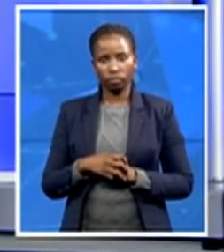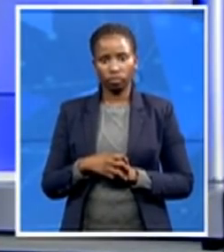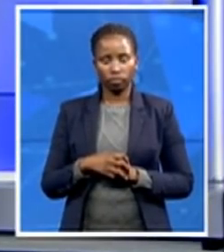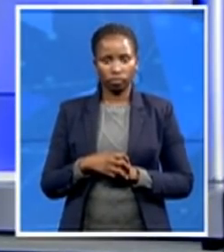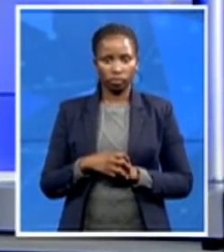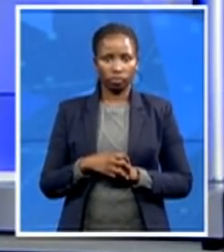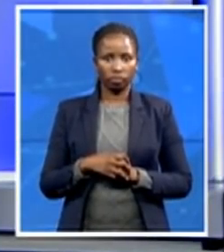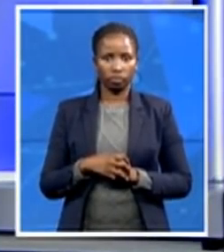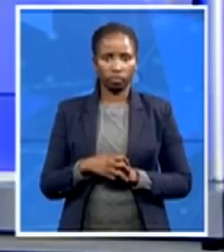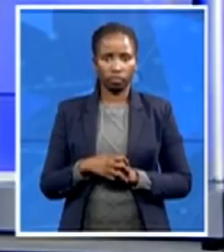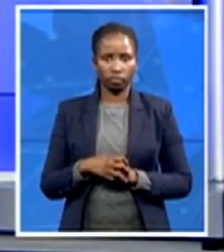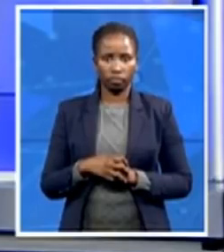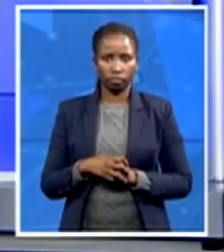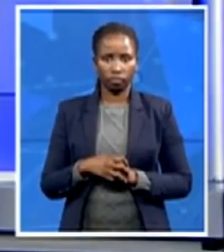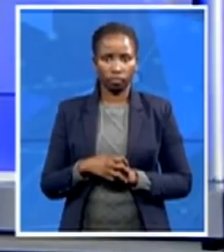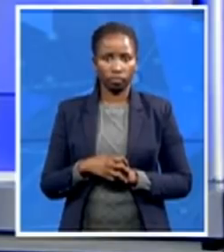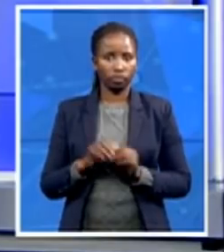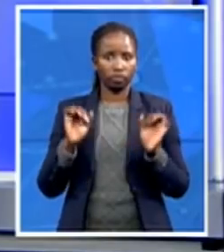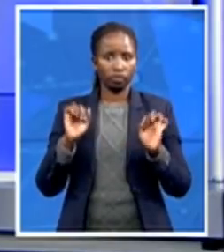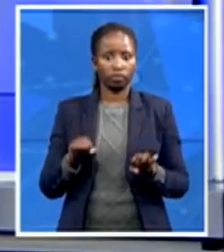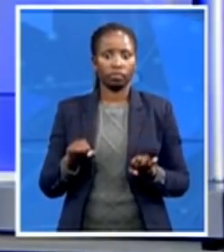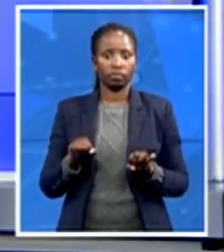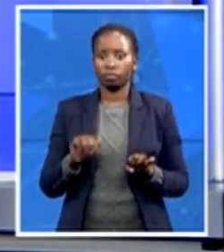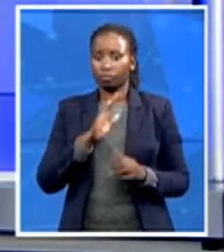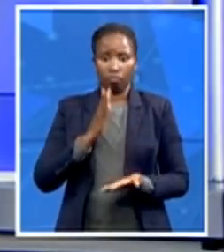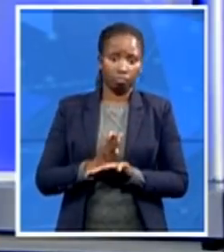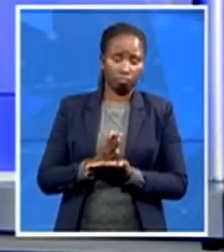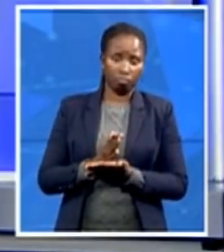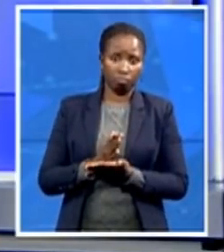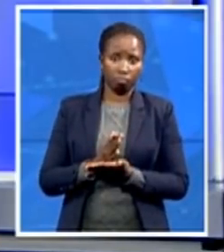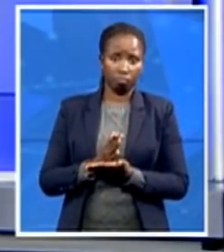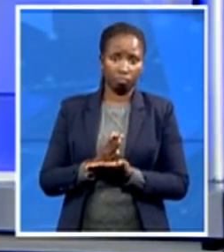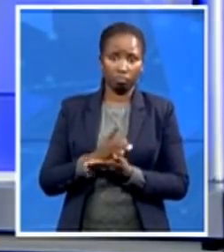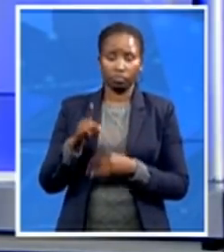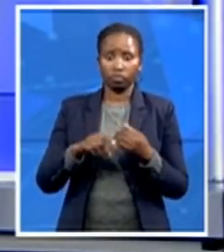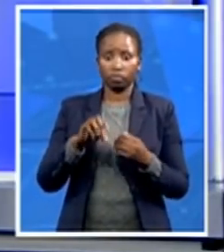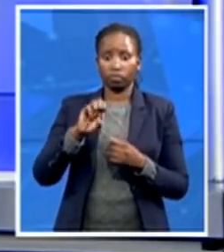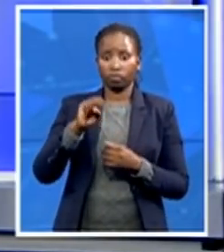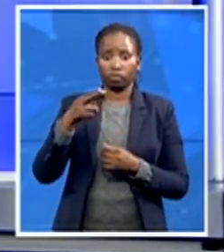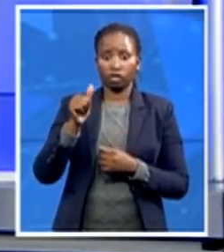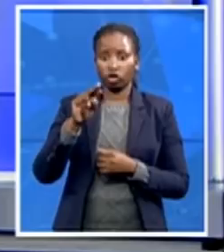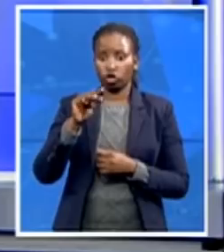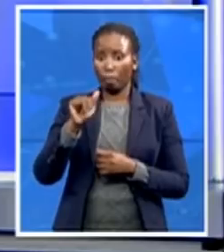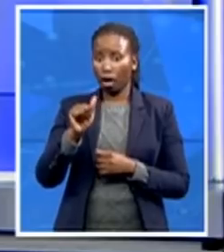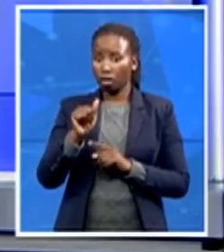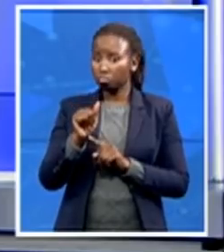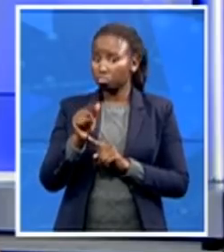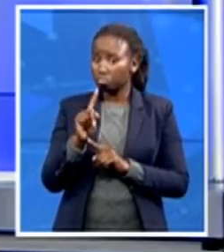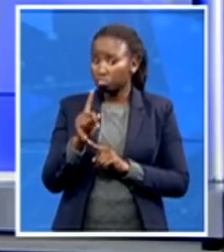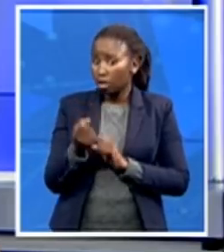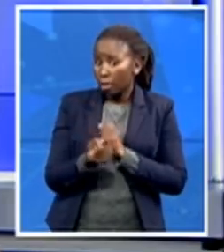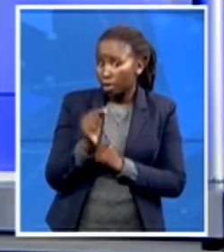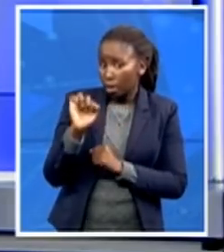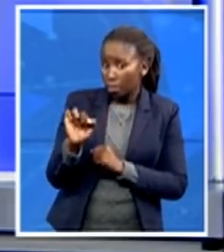All right, we're not so sure about Iqbal Sharma. We'll get details on that later on, but bail has been granted